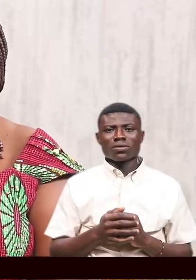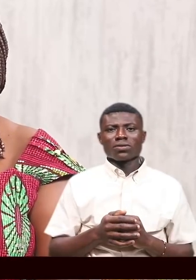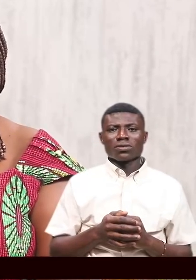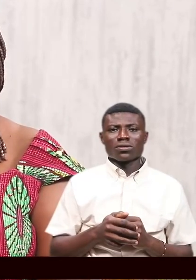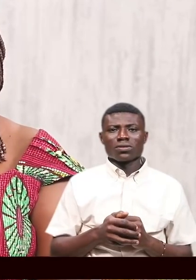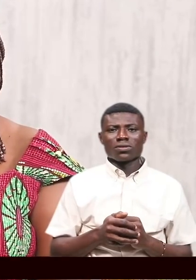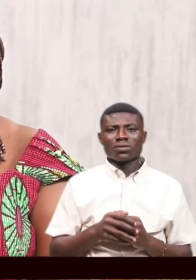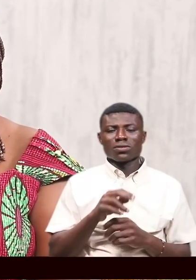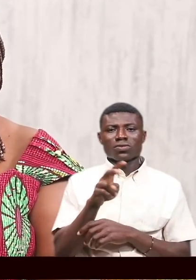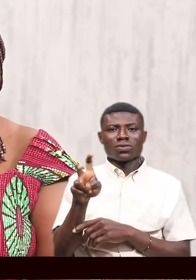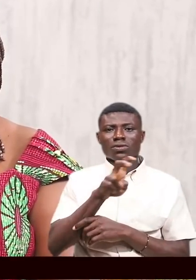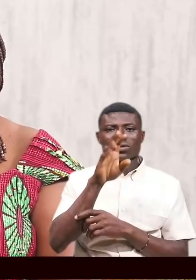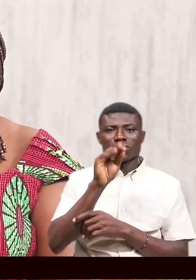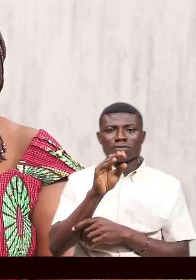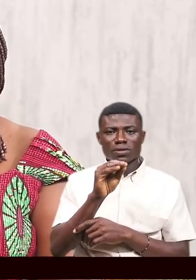250 cedis